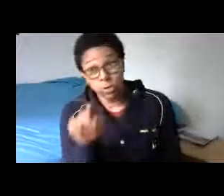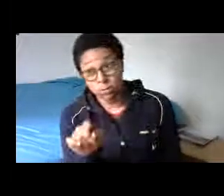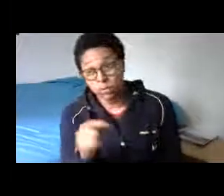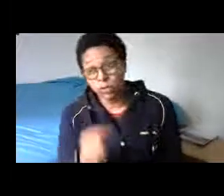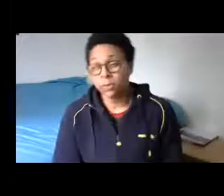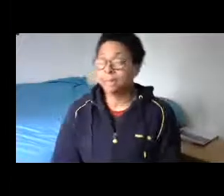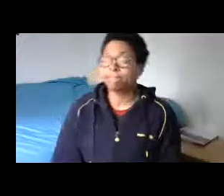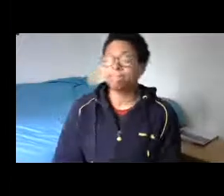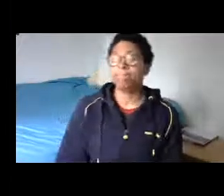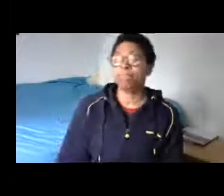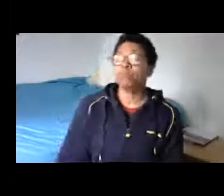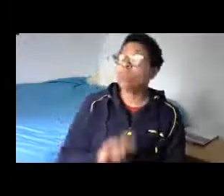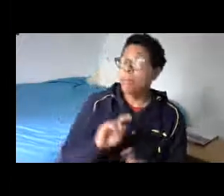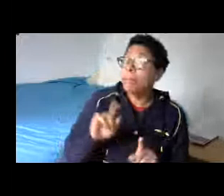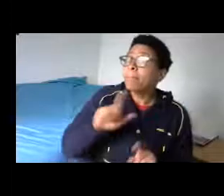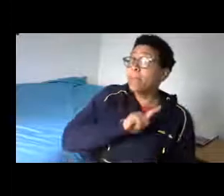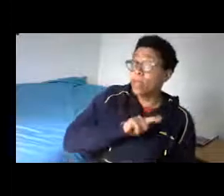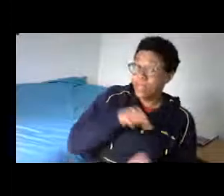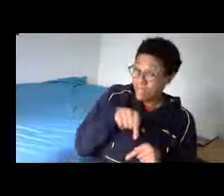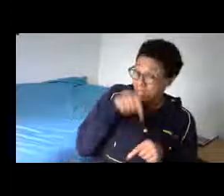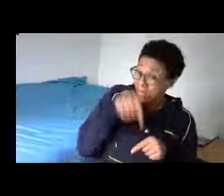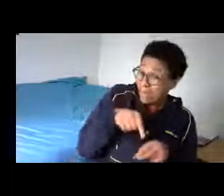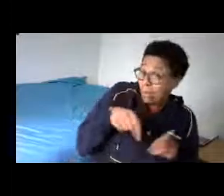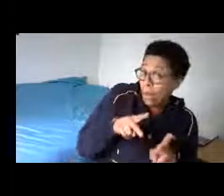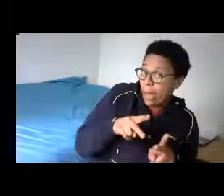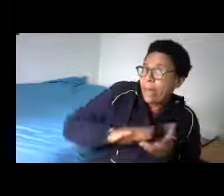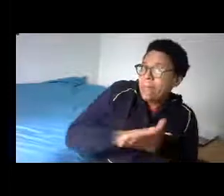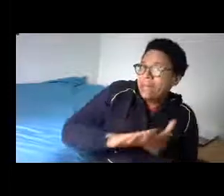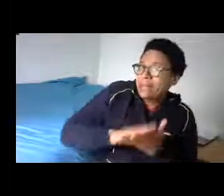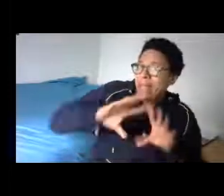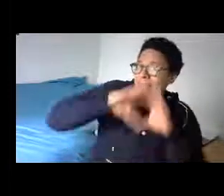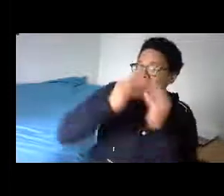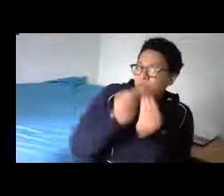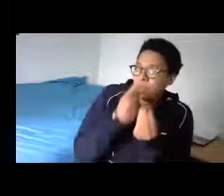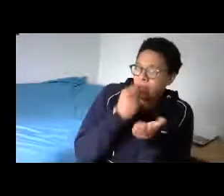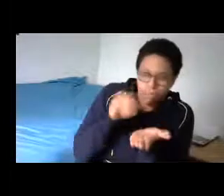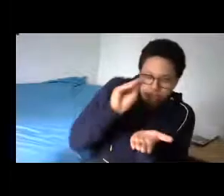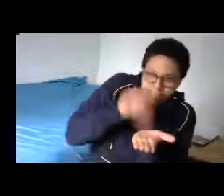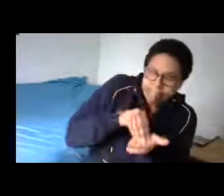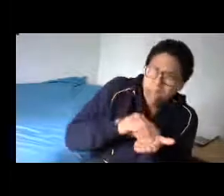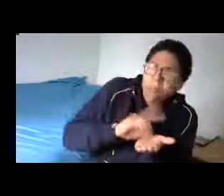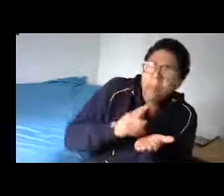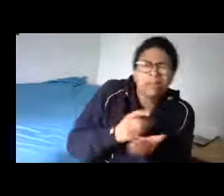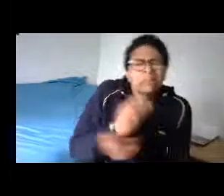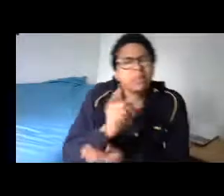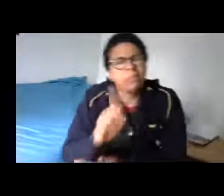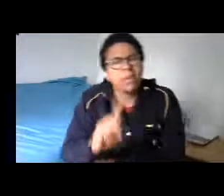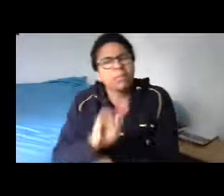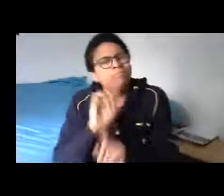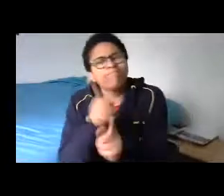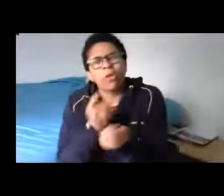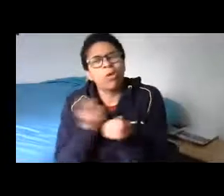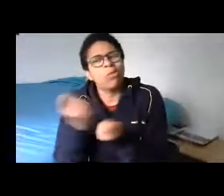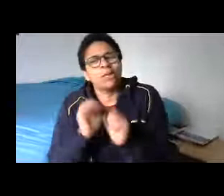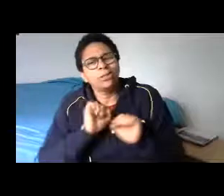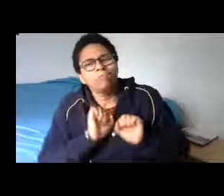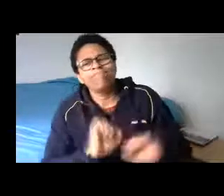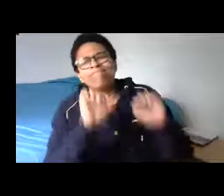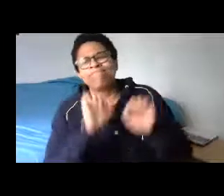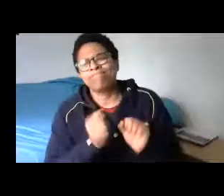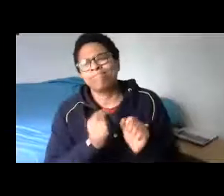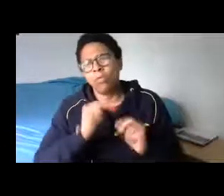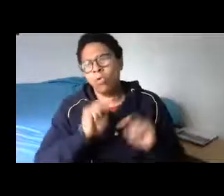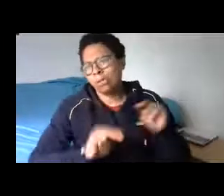recorded. But it's not, of course, an option for everyone. So according to Care